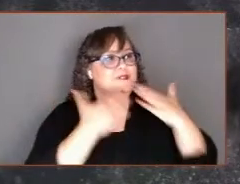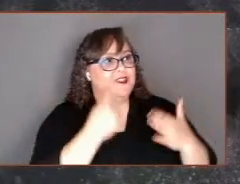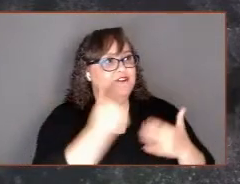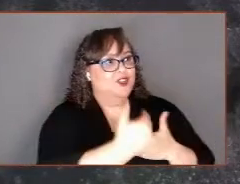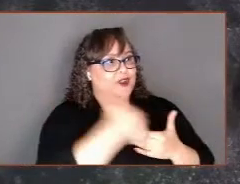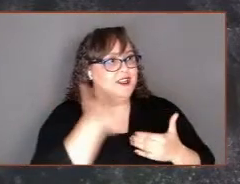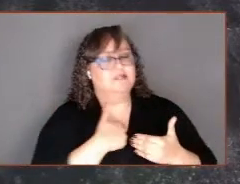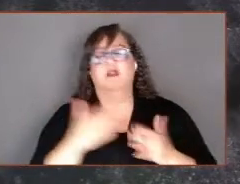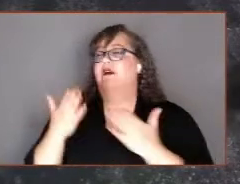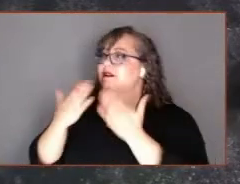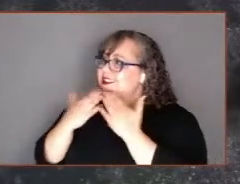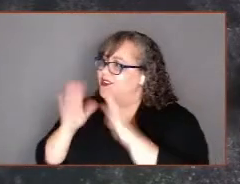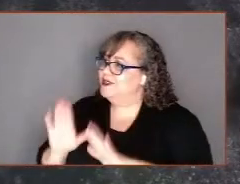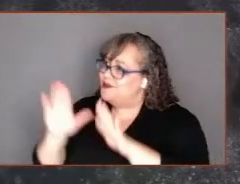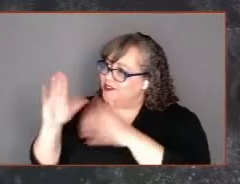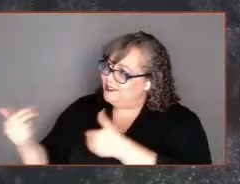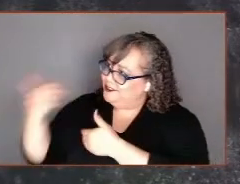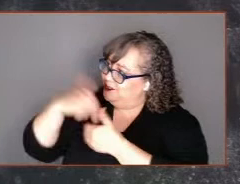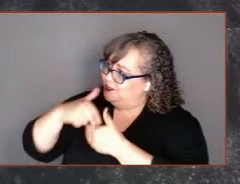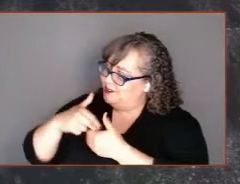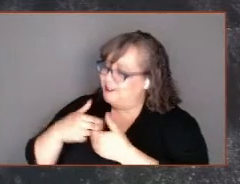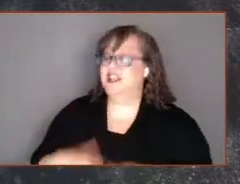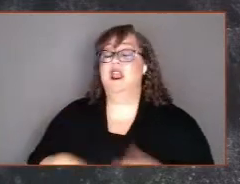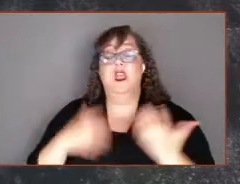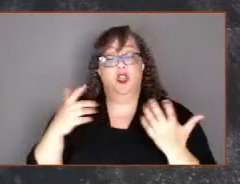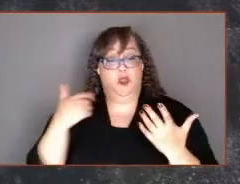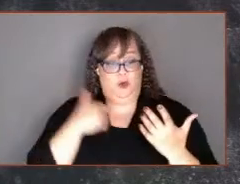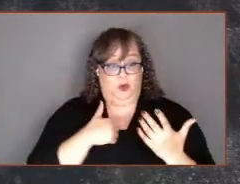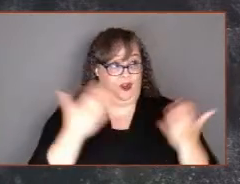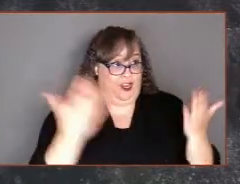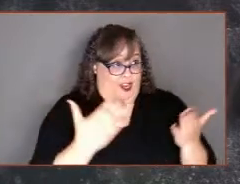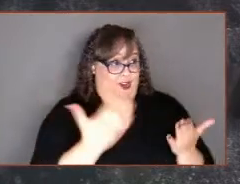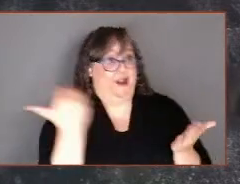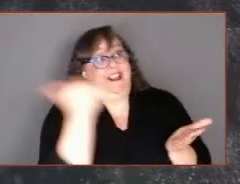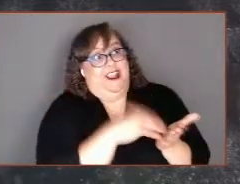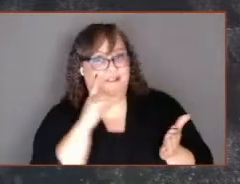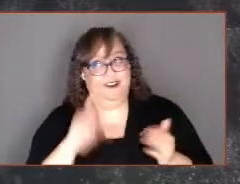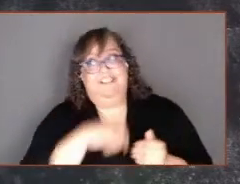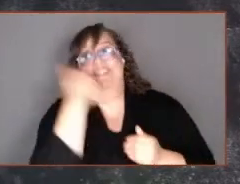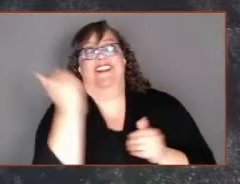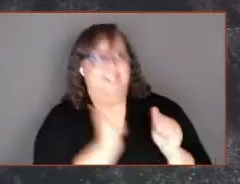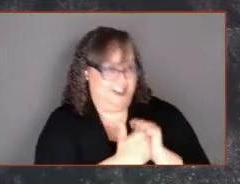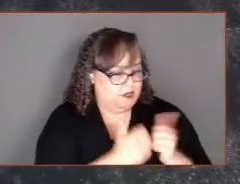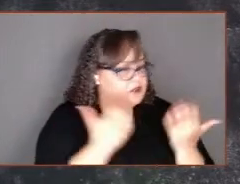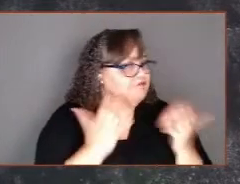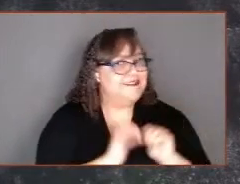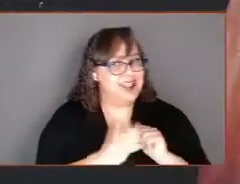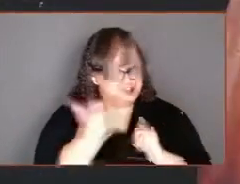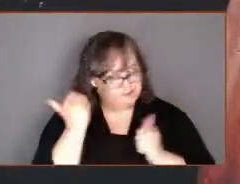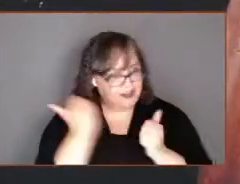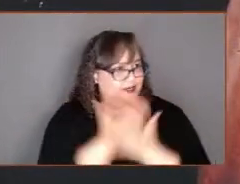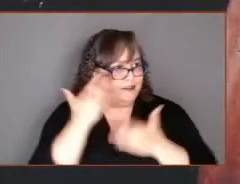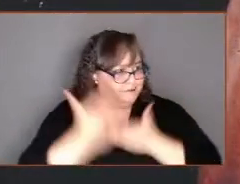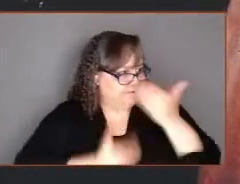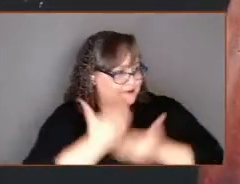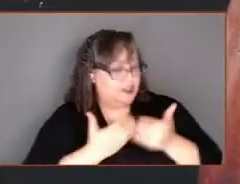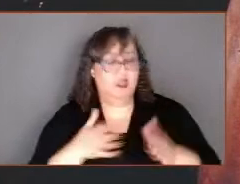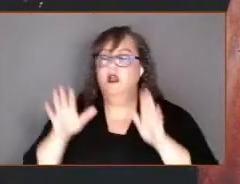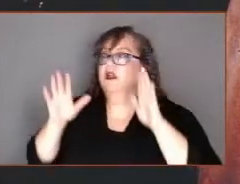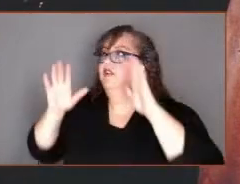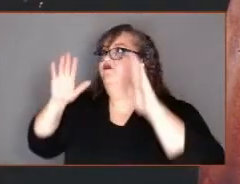Yeah. And we're back for another competition. So how is this year's competition going? It's going fantastic. These teams really came ready